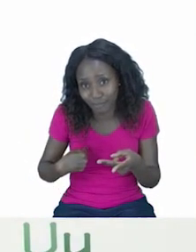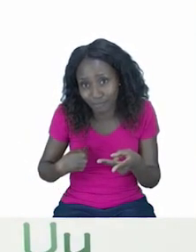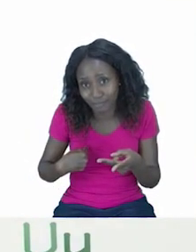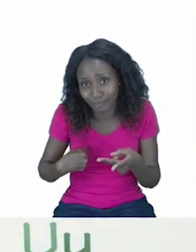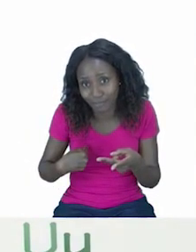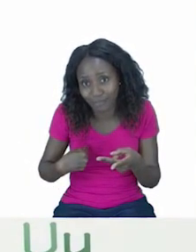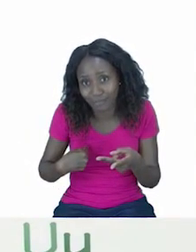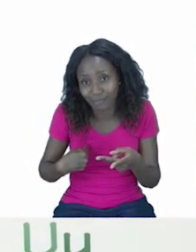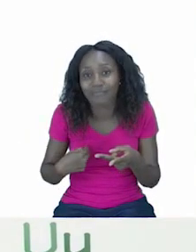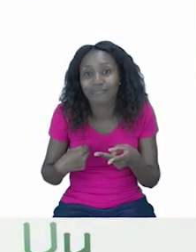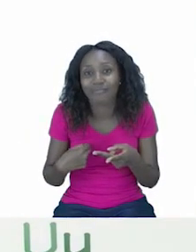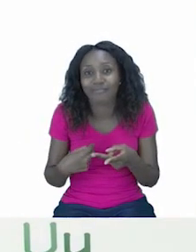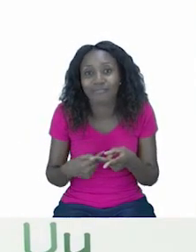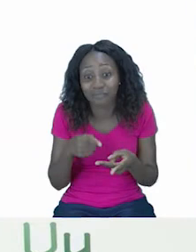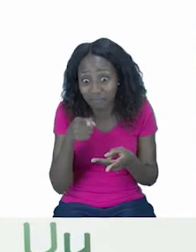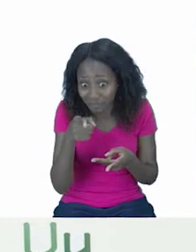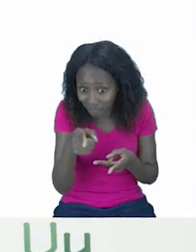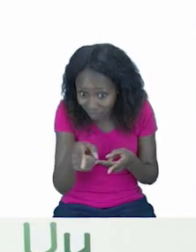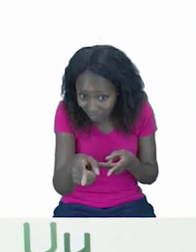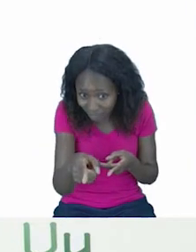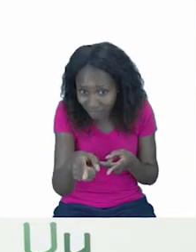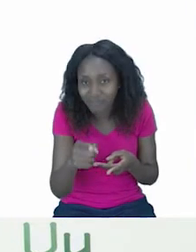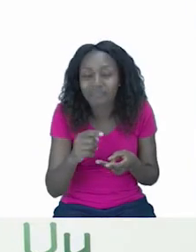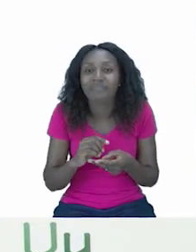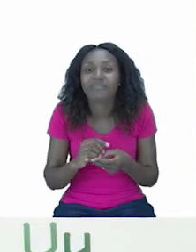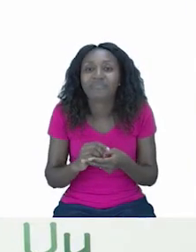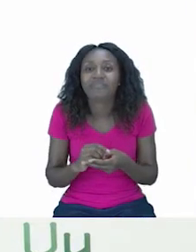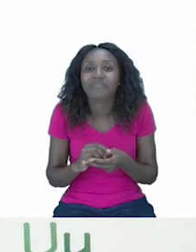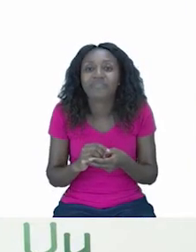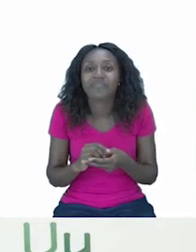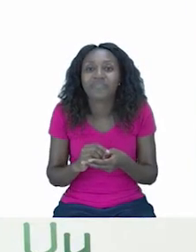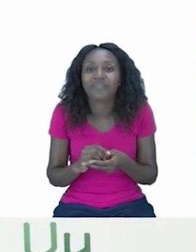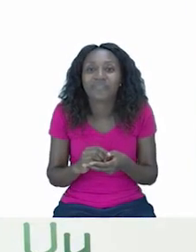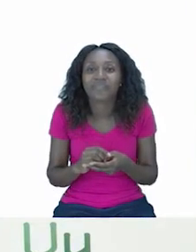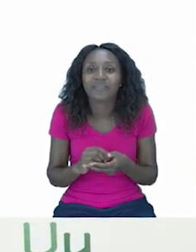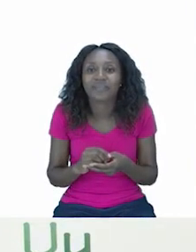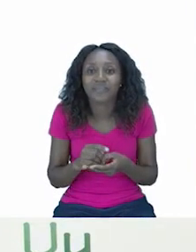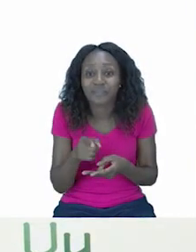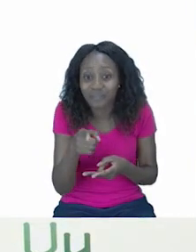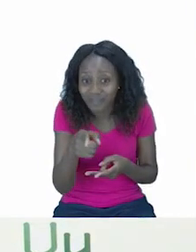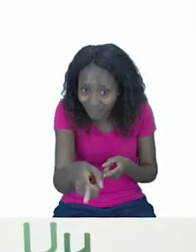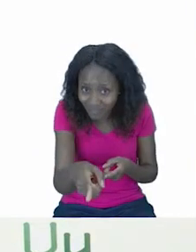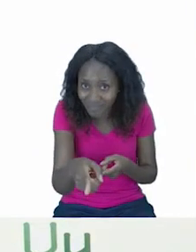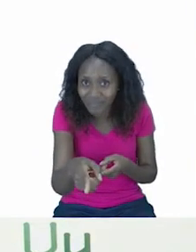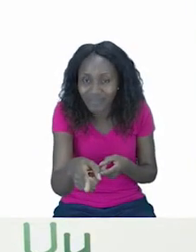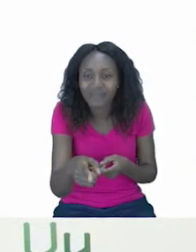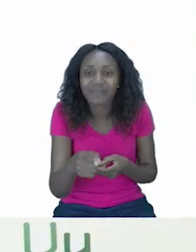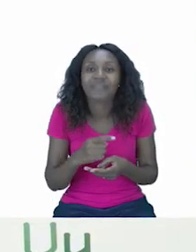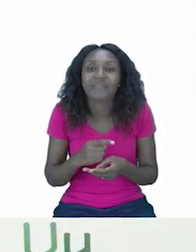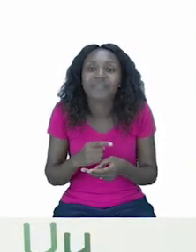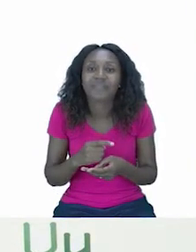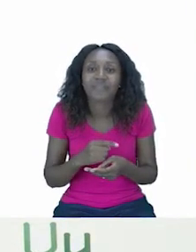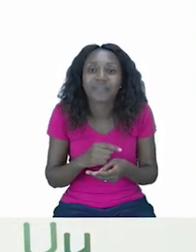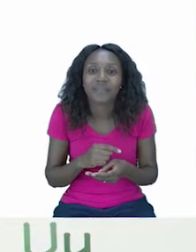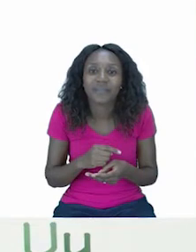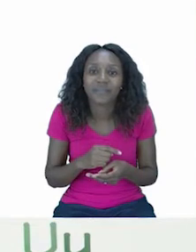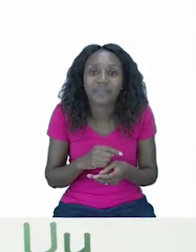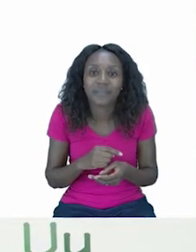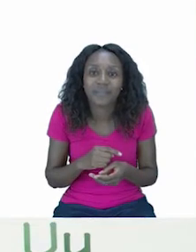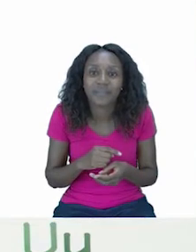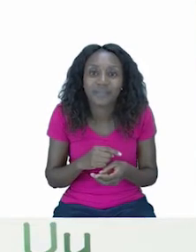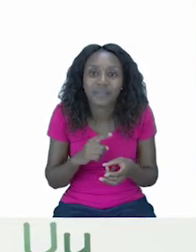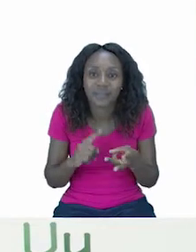very good, you. This one is you. And